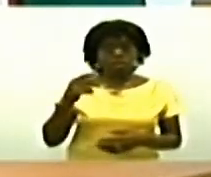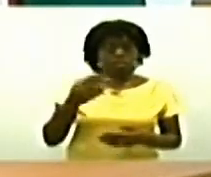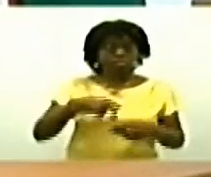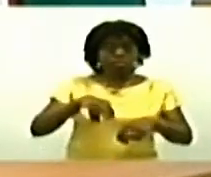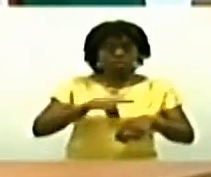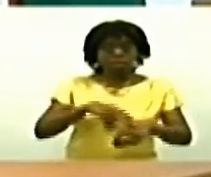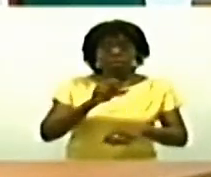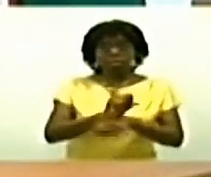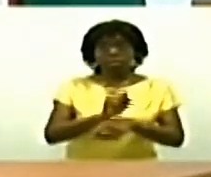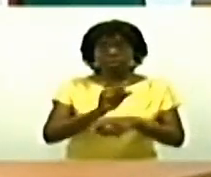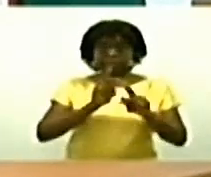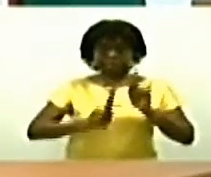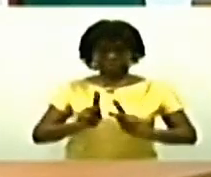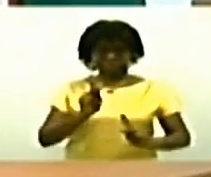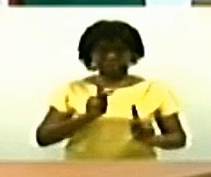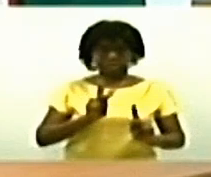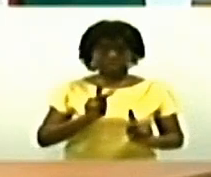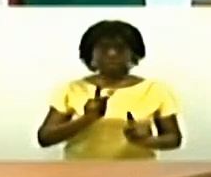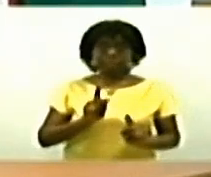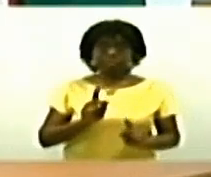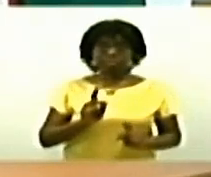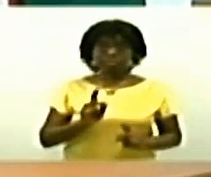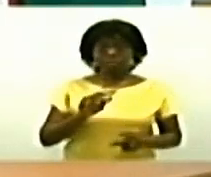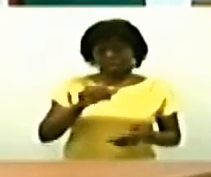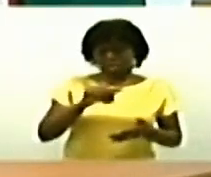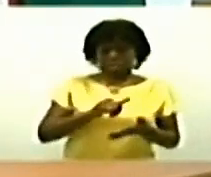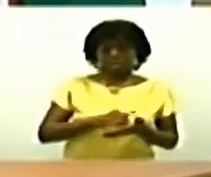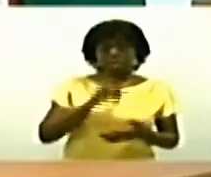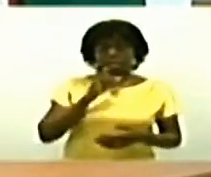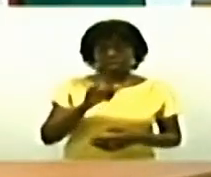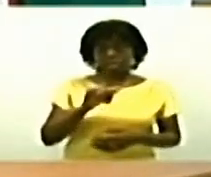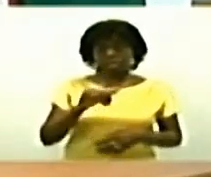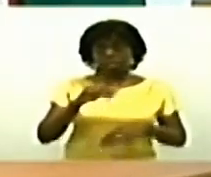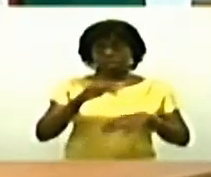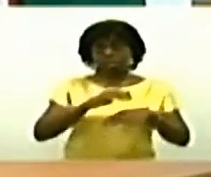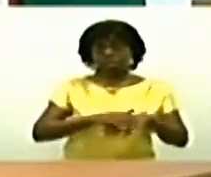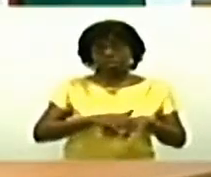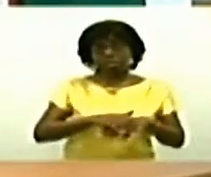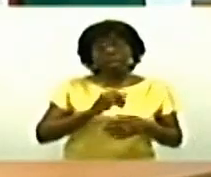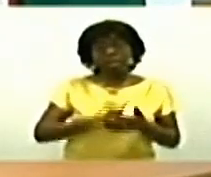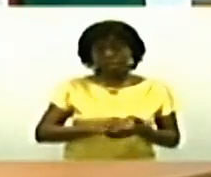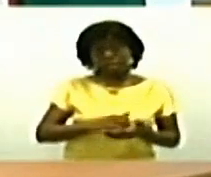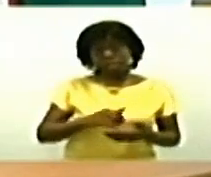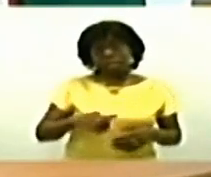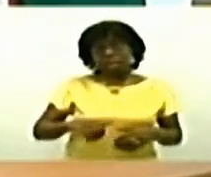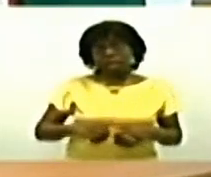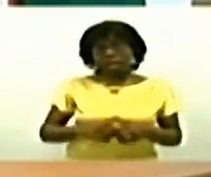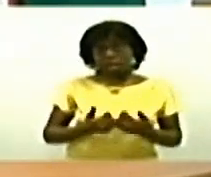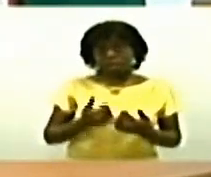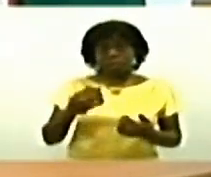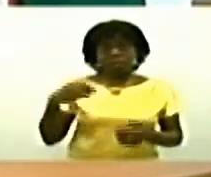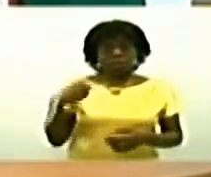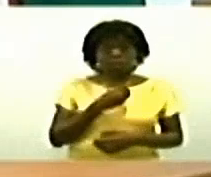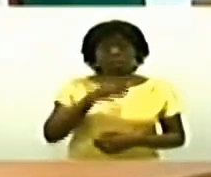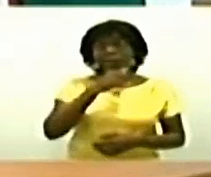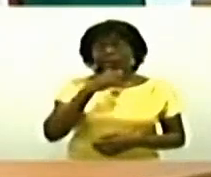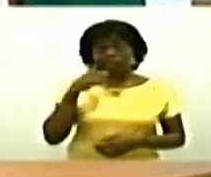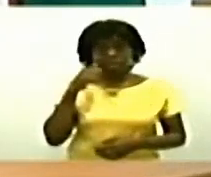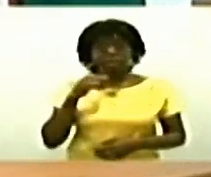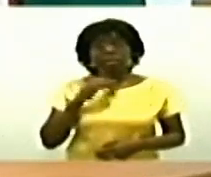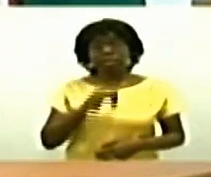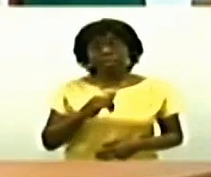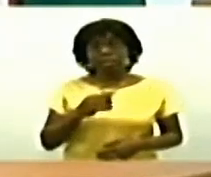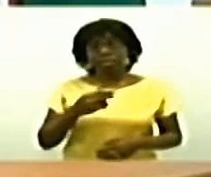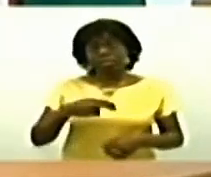man, because that is upon the base, that's the social base of our agriculture, the